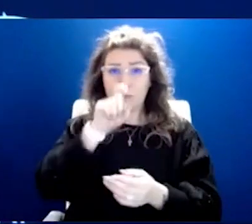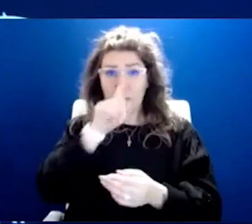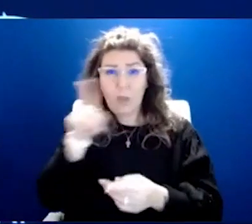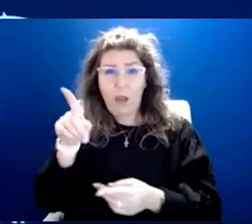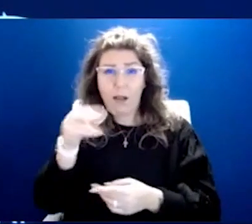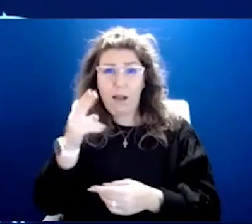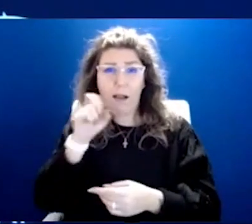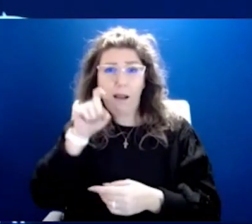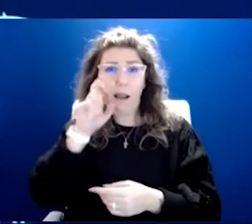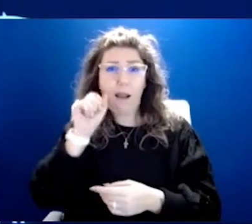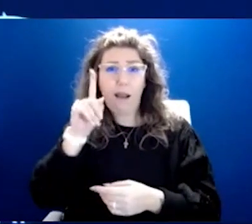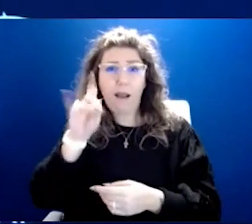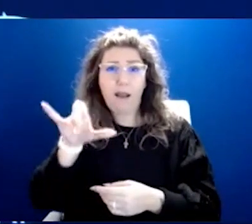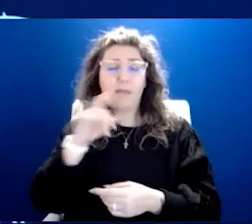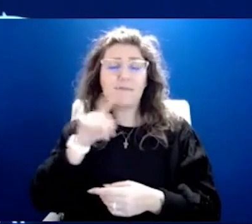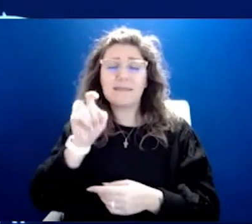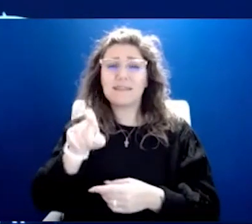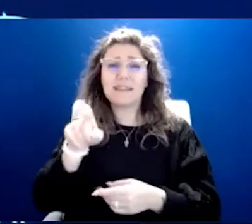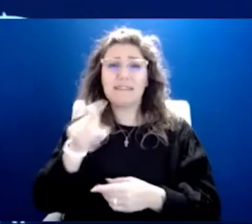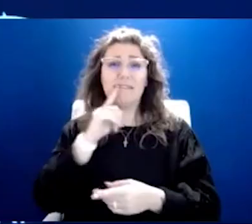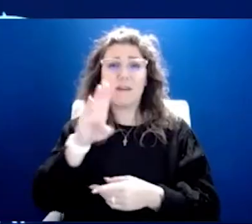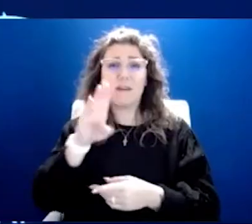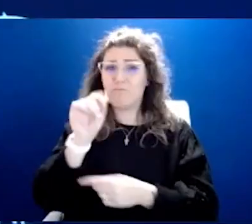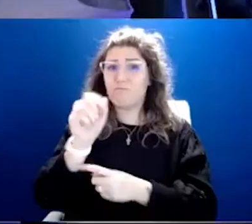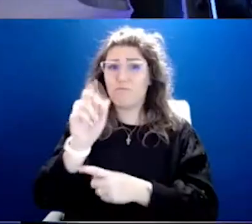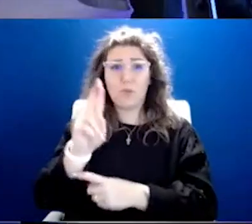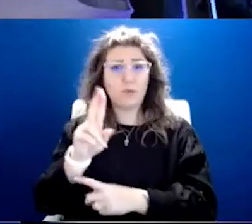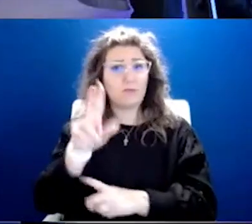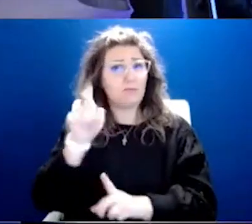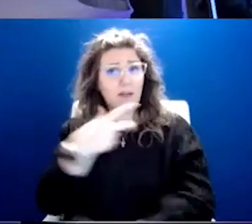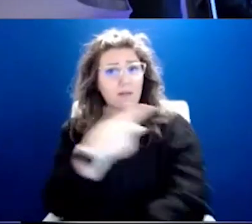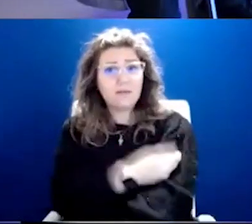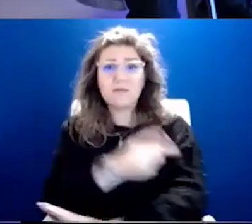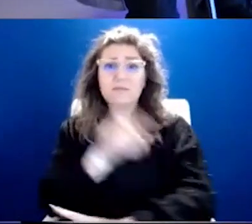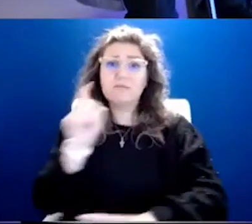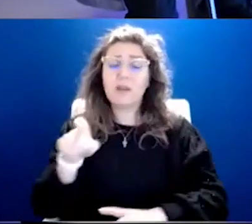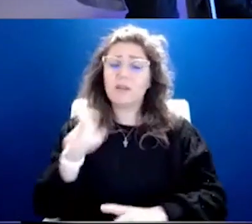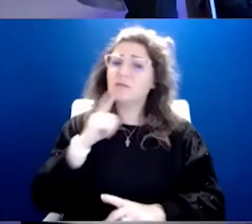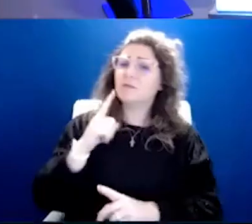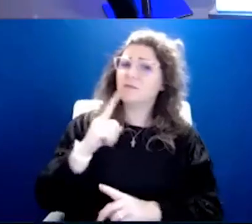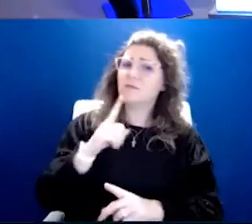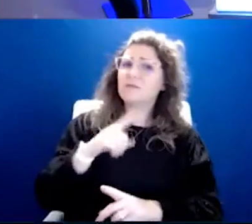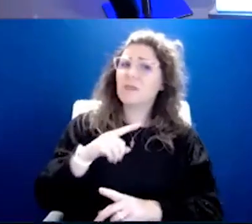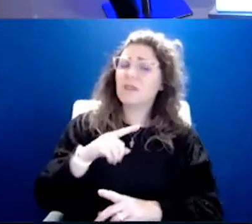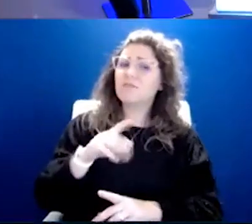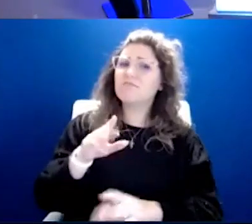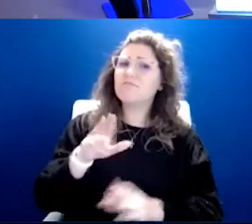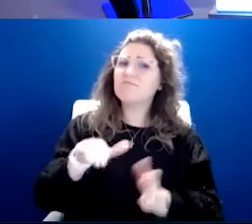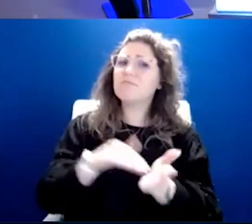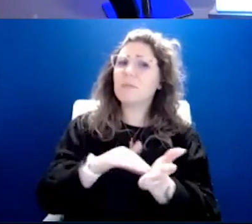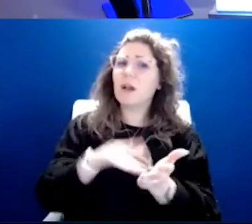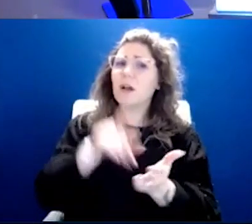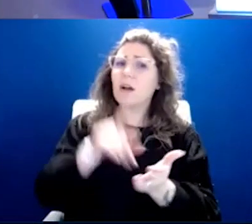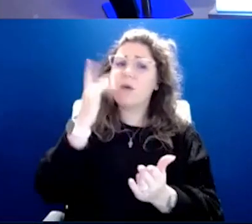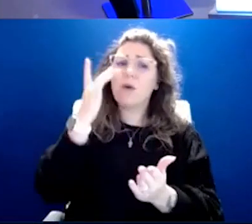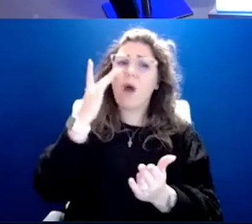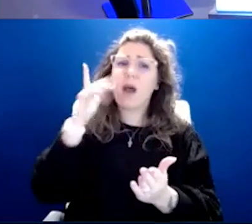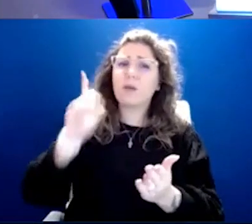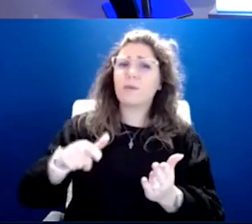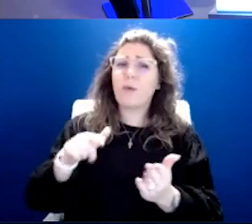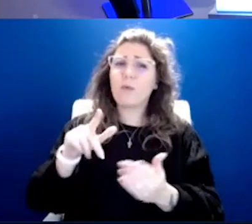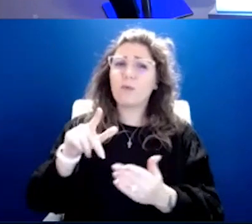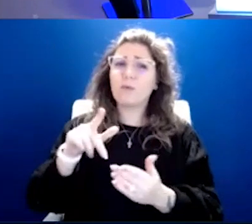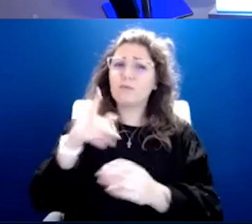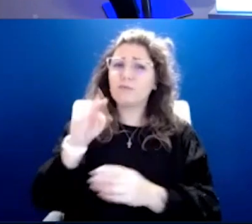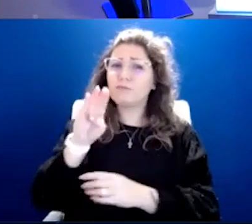boosters into arms to protect people as much as we can. Doc Hawk, why do we see such low booster numbers? We see 57% about,